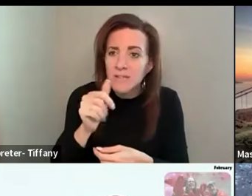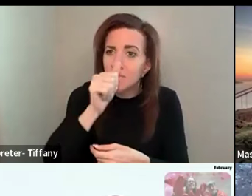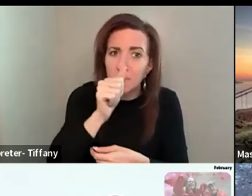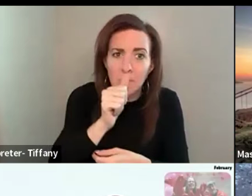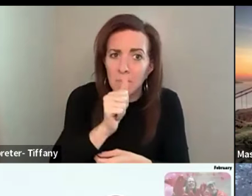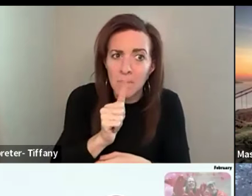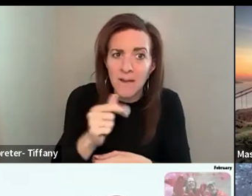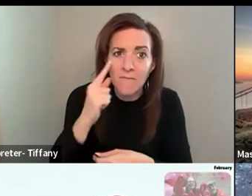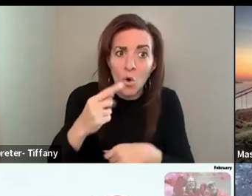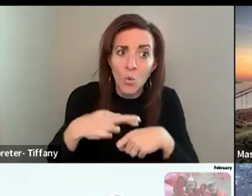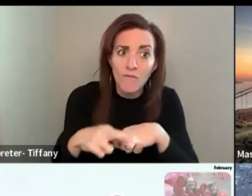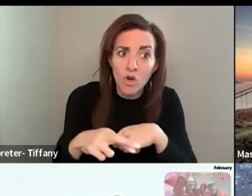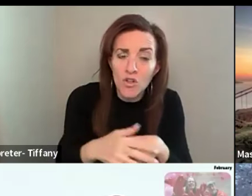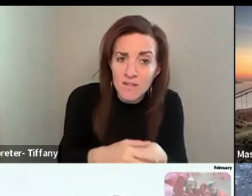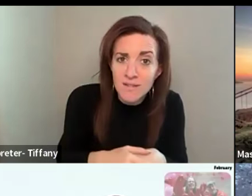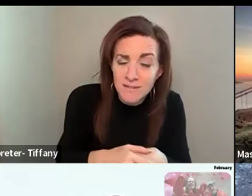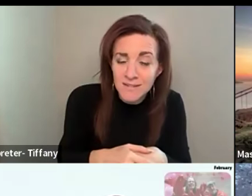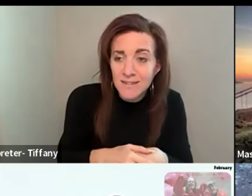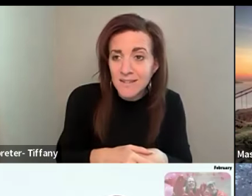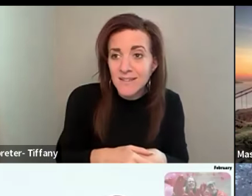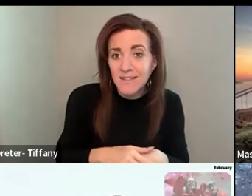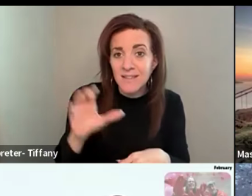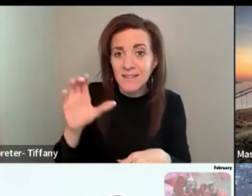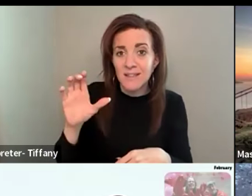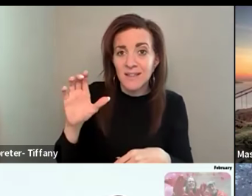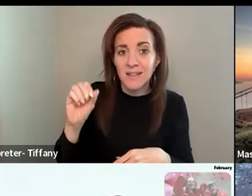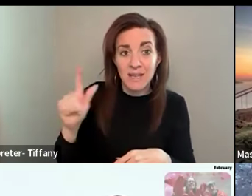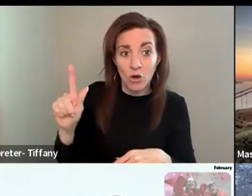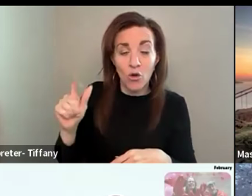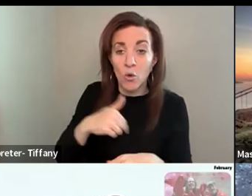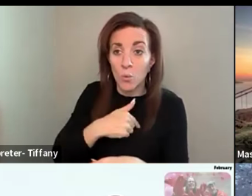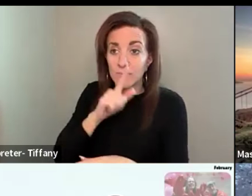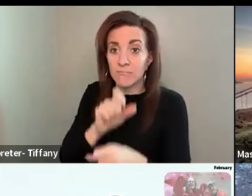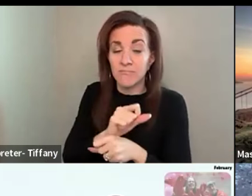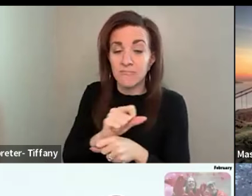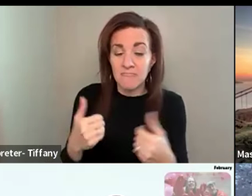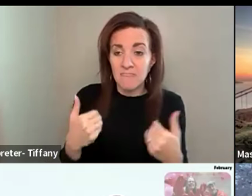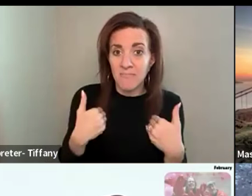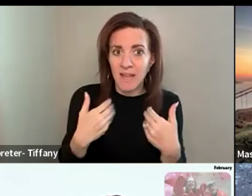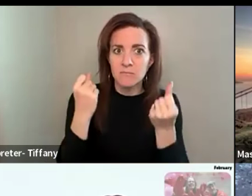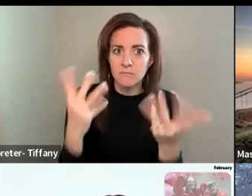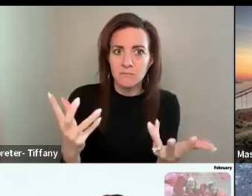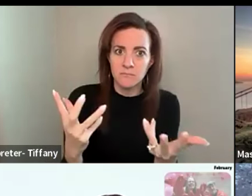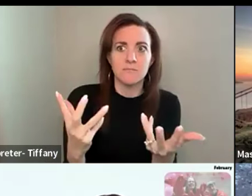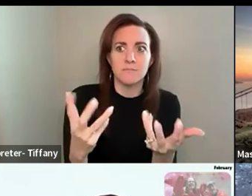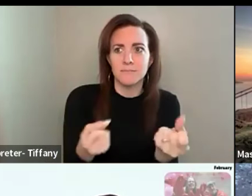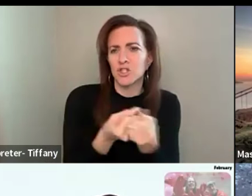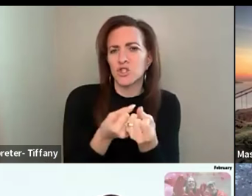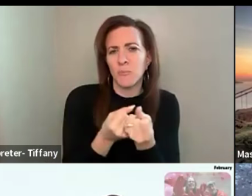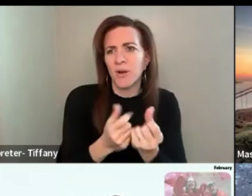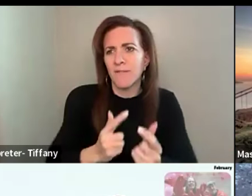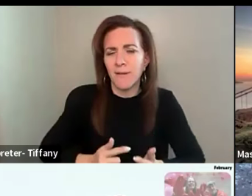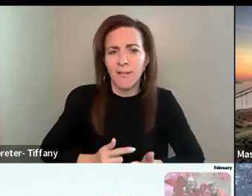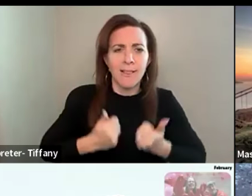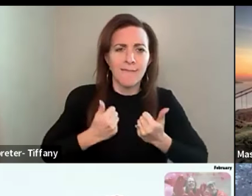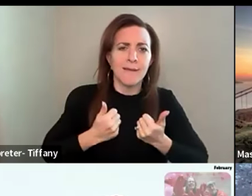for referrals right now. And Carol, we certainly have a plethora of supported living agencies, and